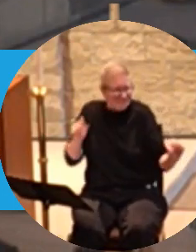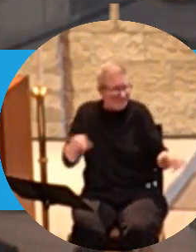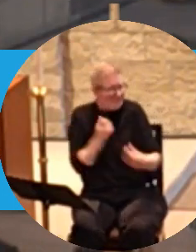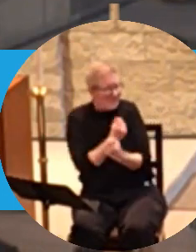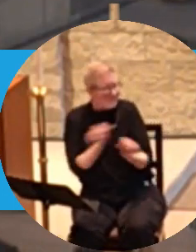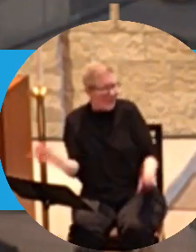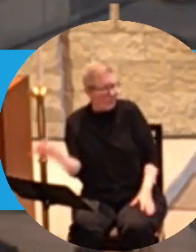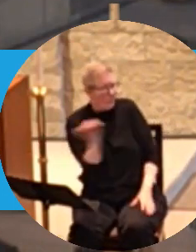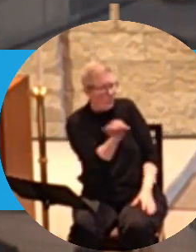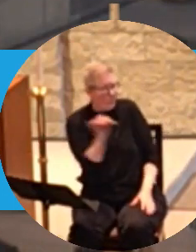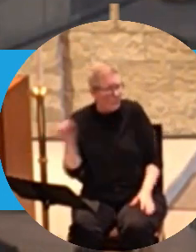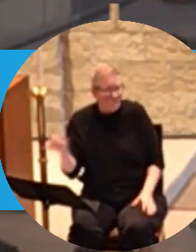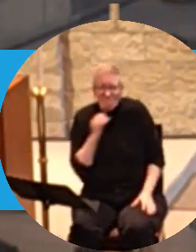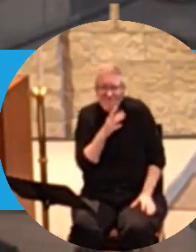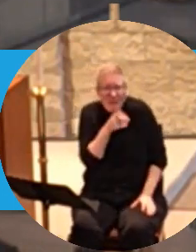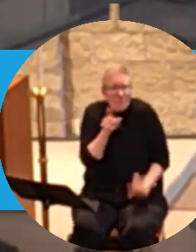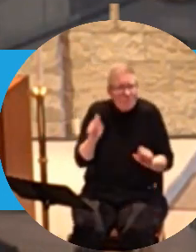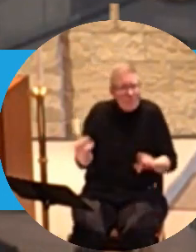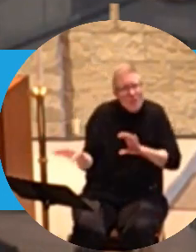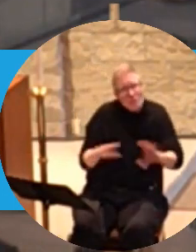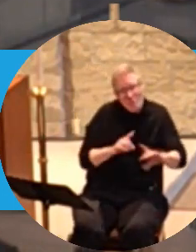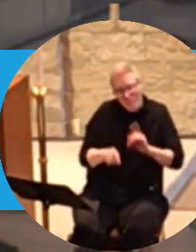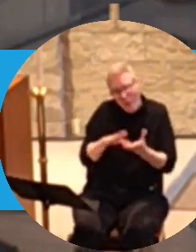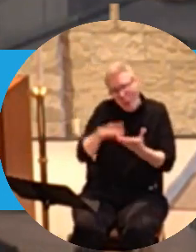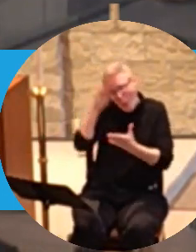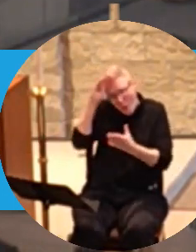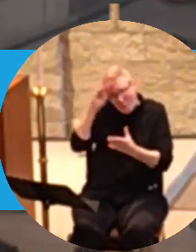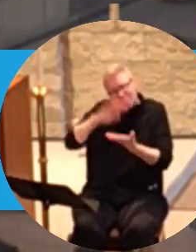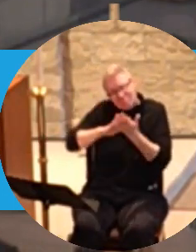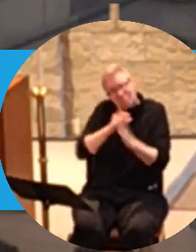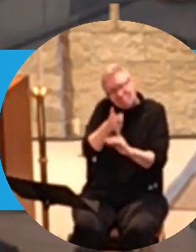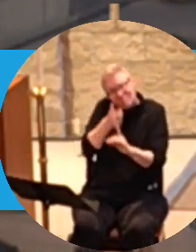but you can learn how to be you in time. It's easy.